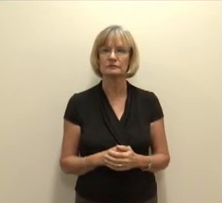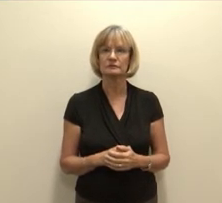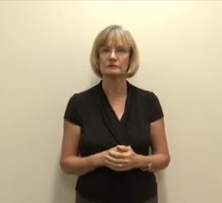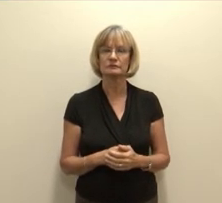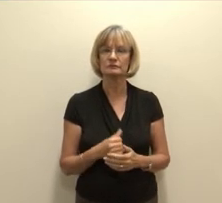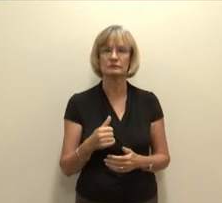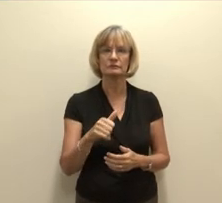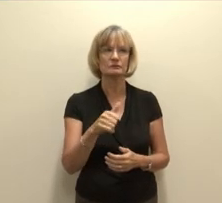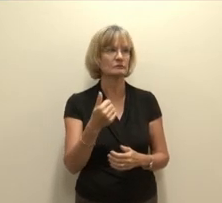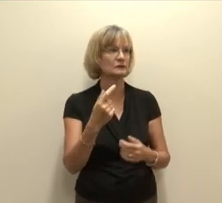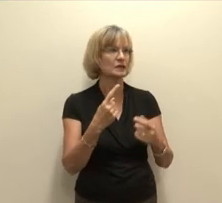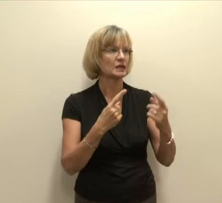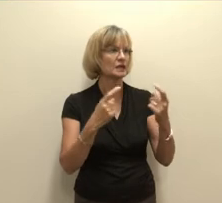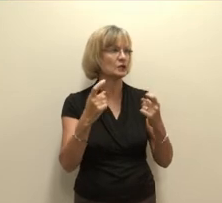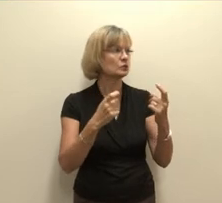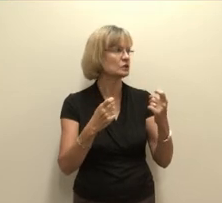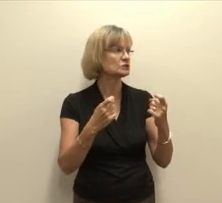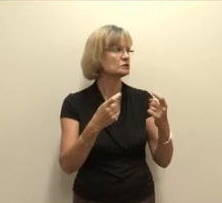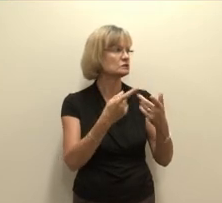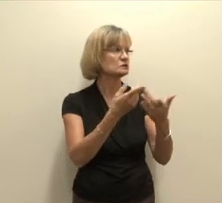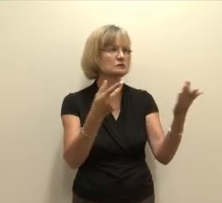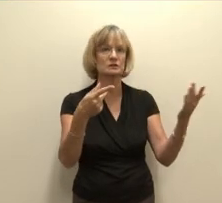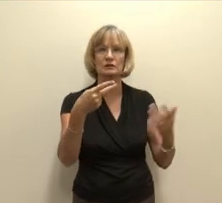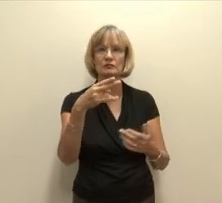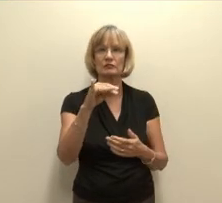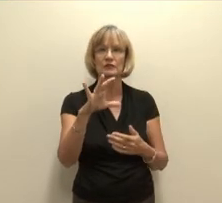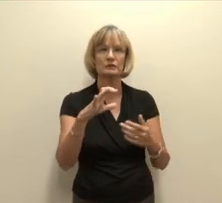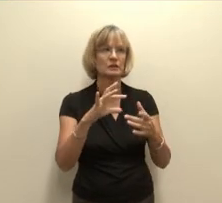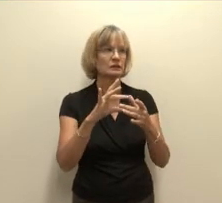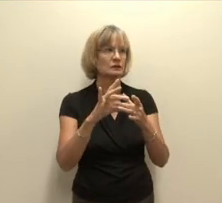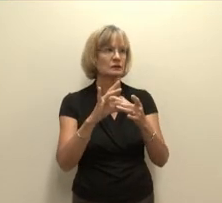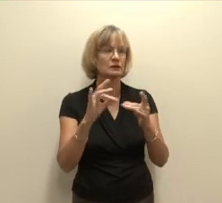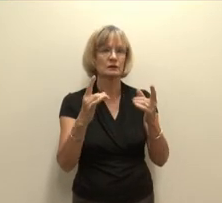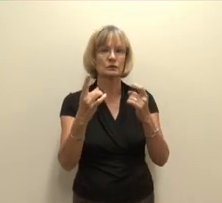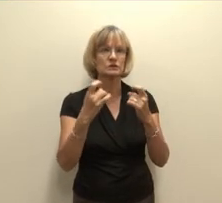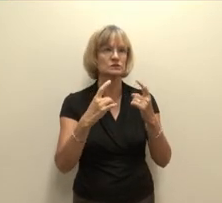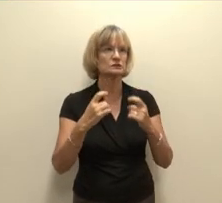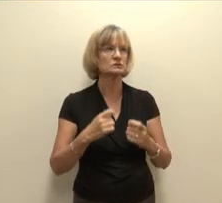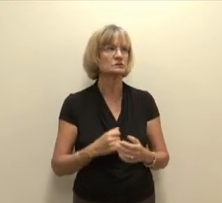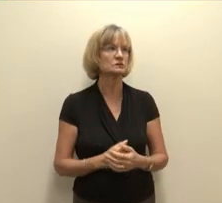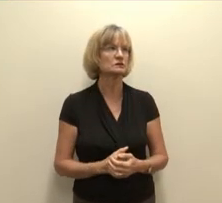Any questions from the public? It was a public hearing, right? Yes?